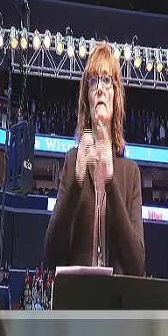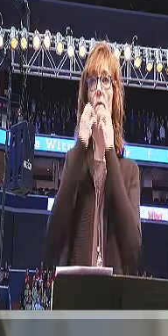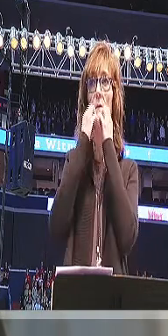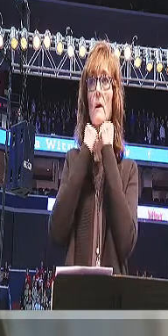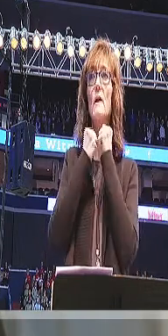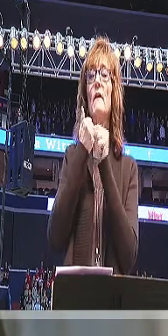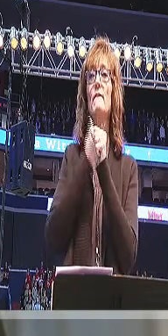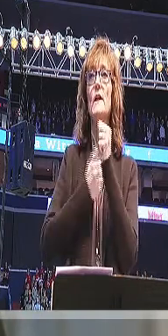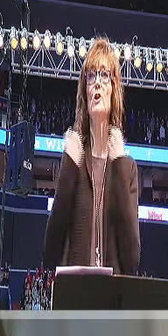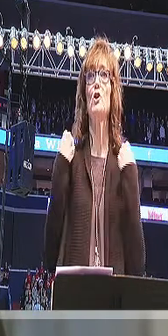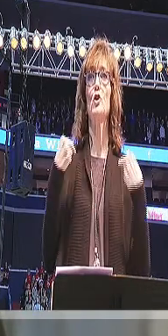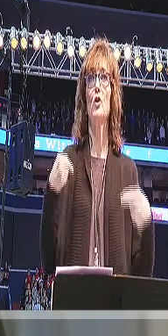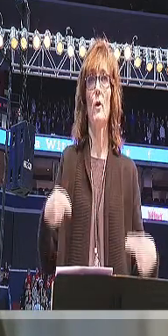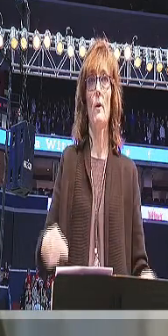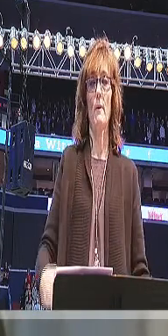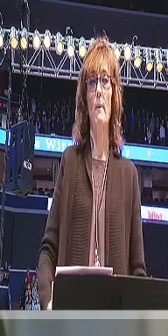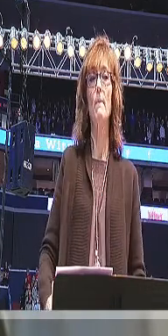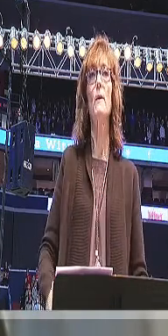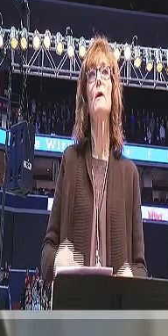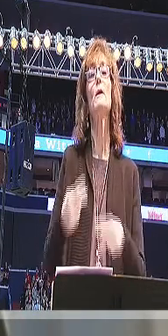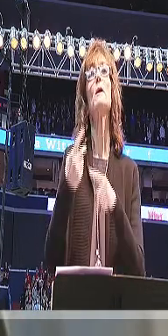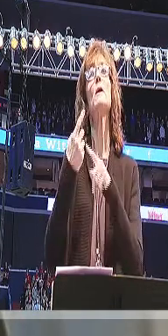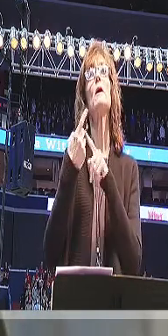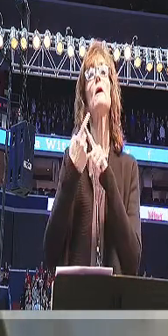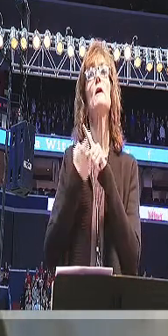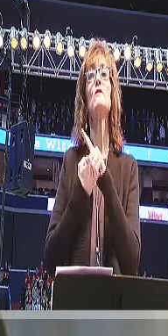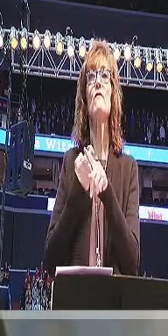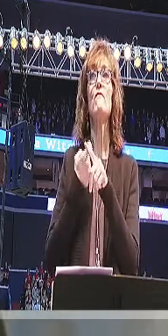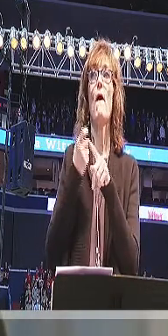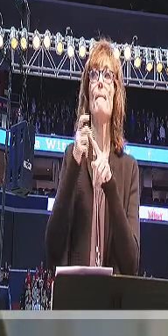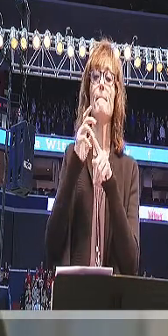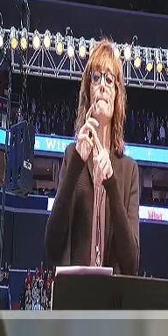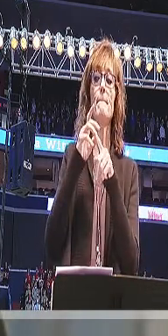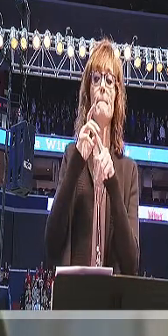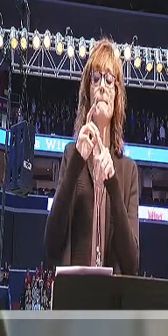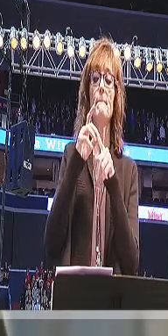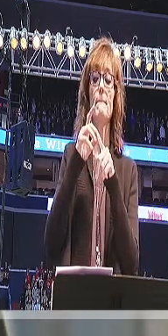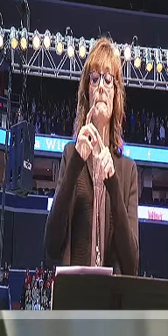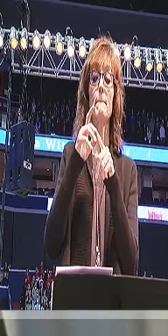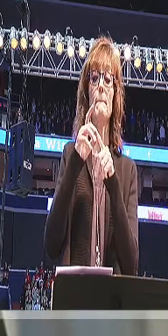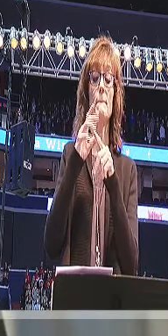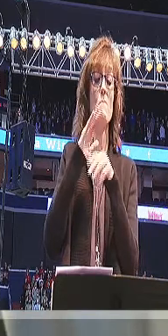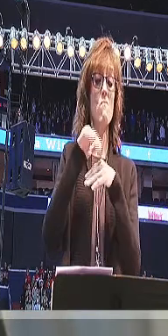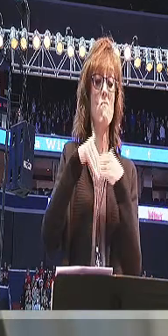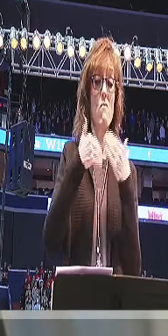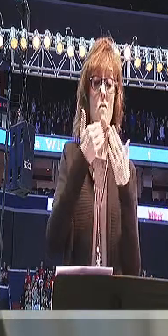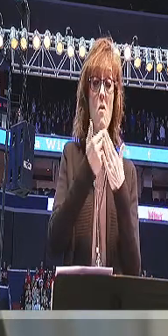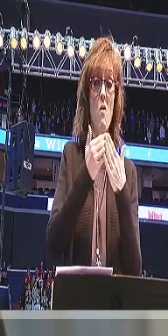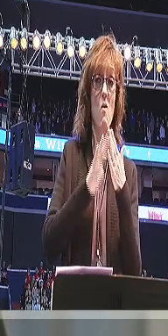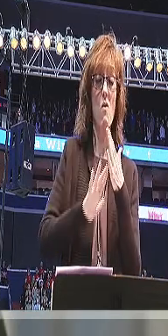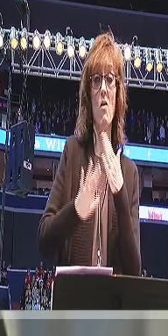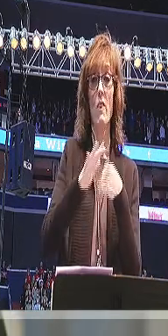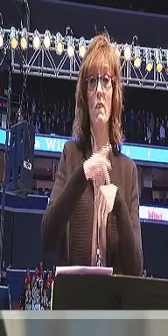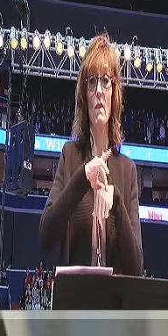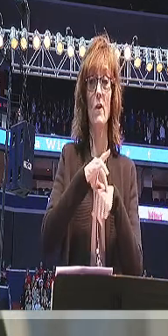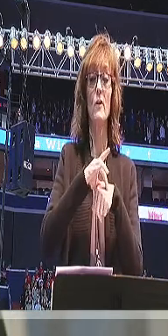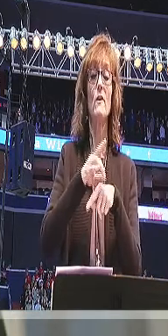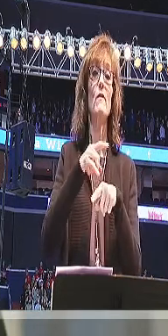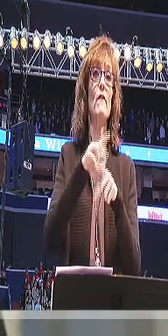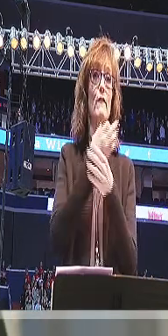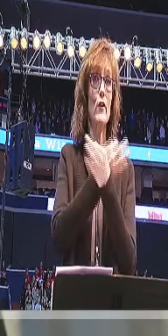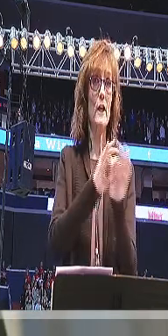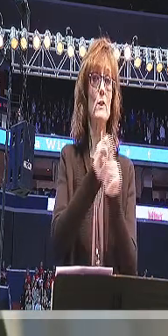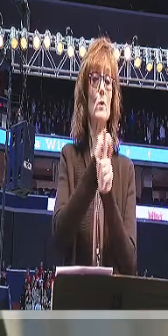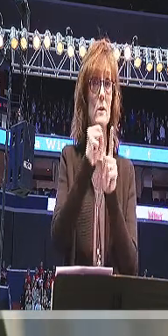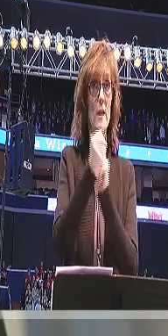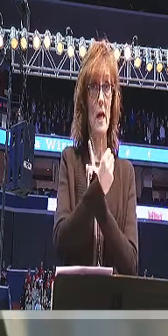life is fundamental to the building of a truly good, just, and free society in